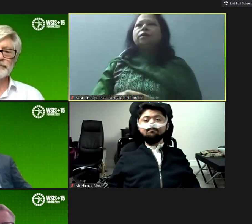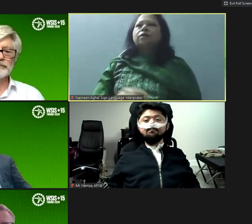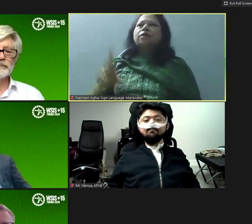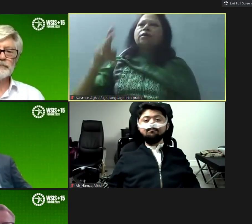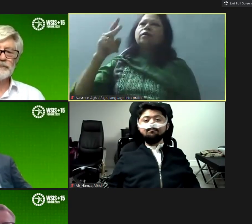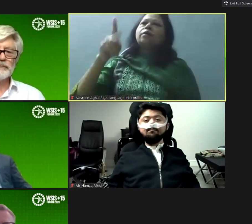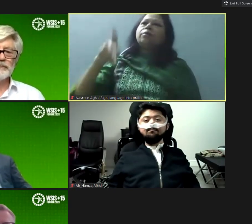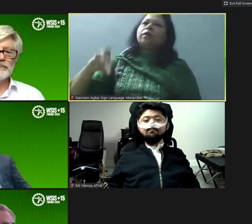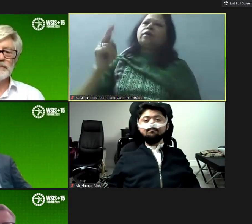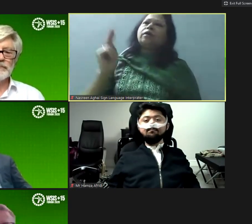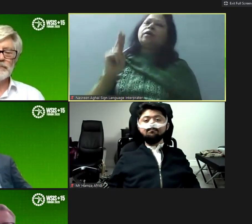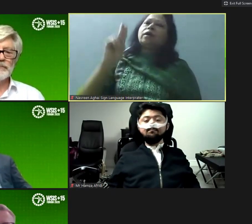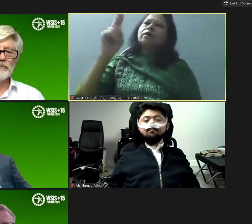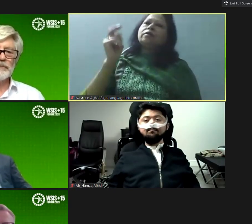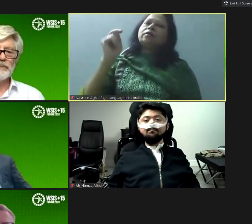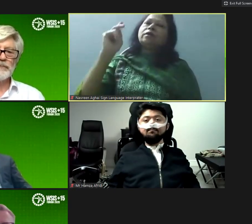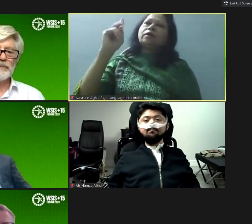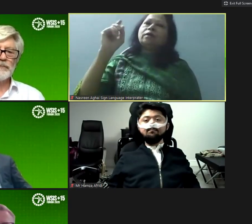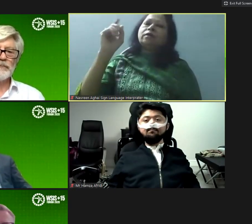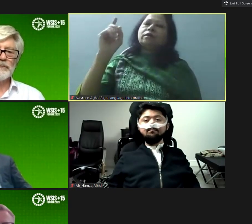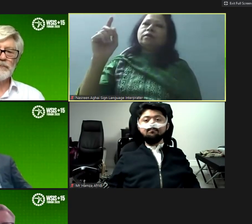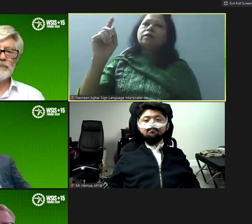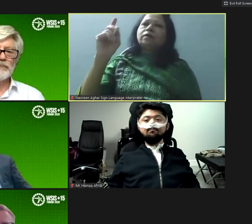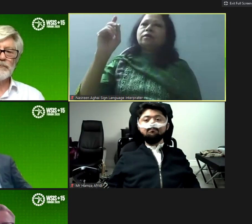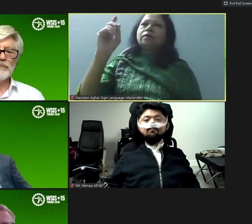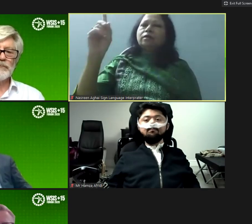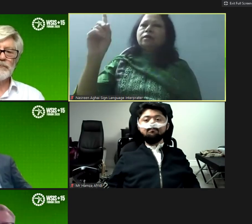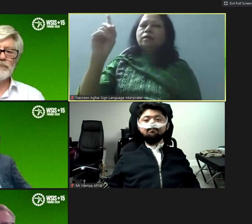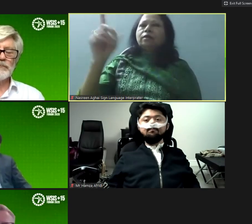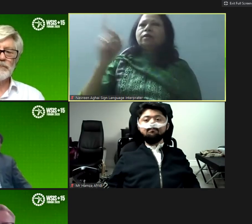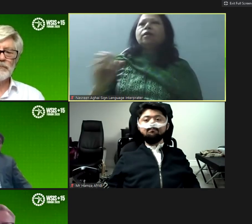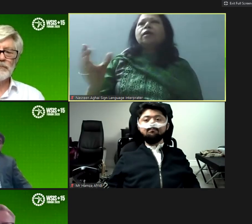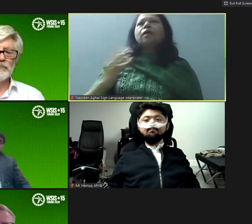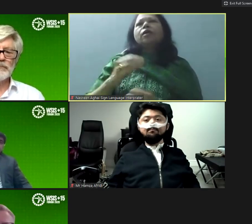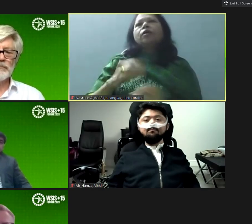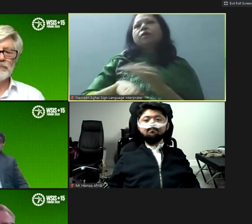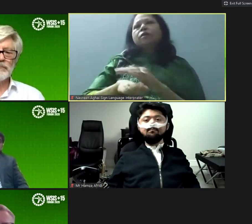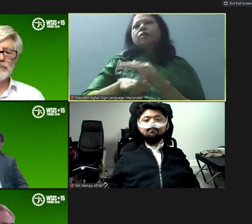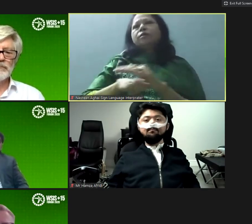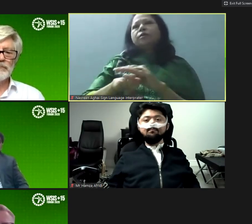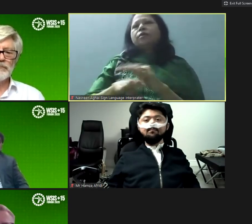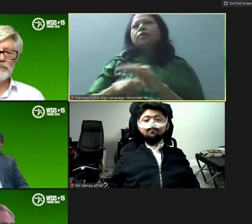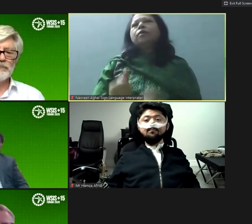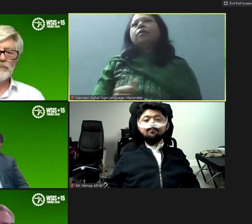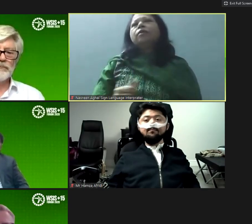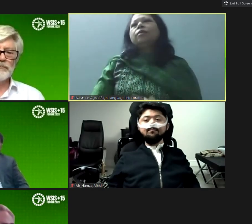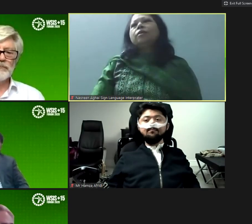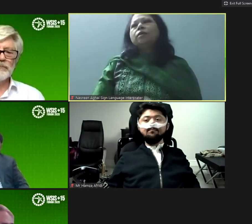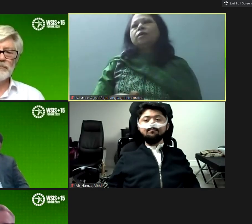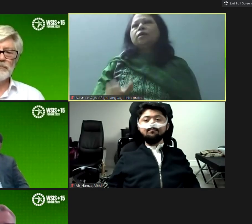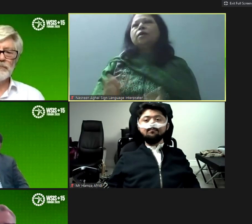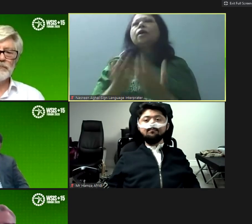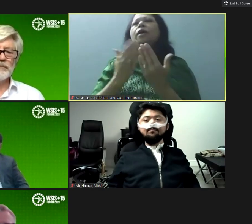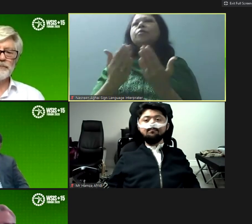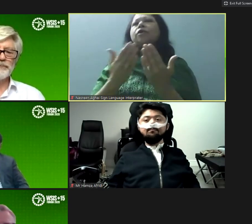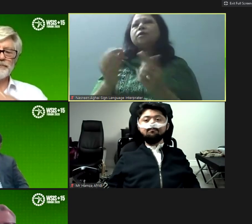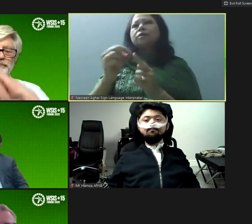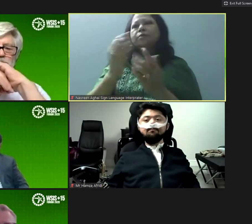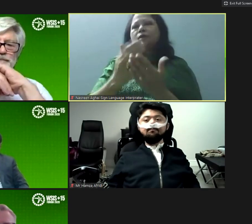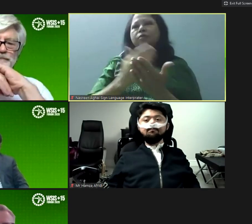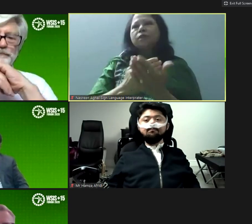just introduced him. So he would be speaking on accessibility issues in terms of education policy